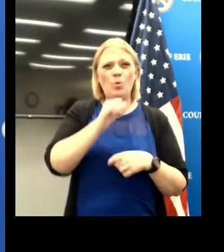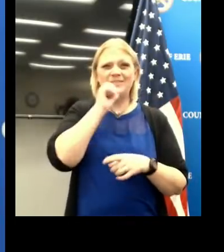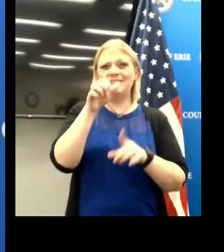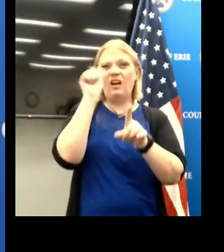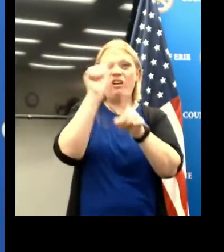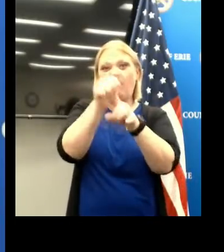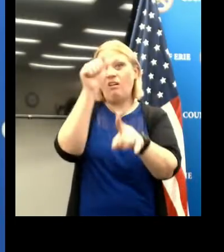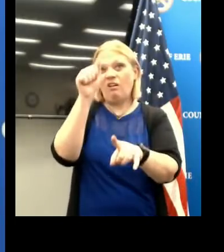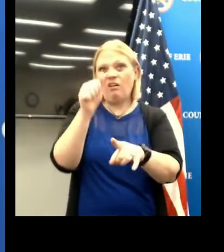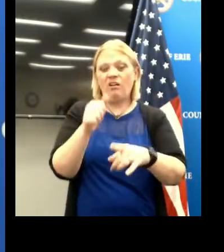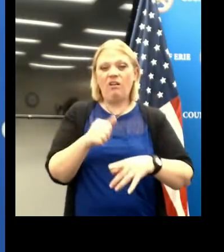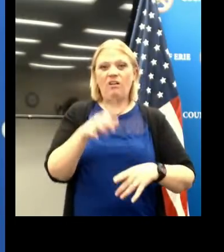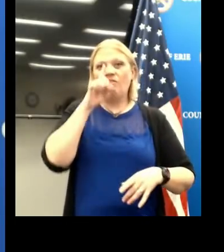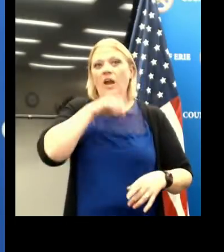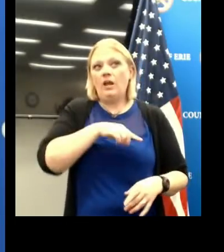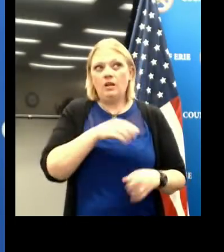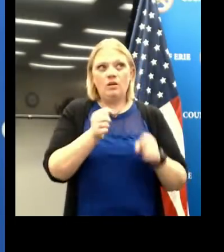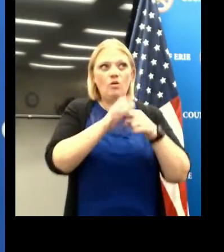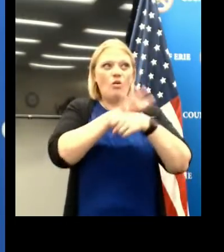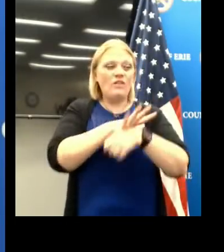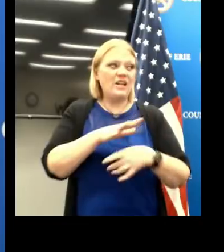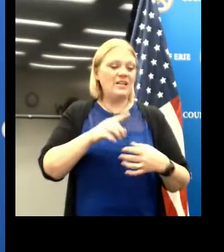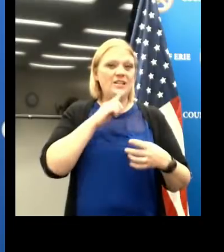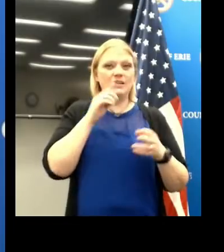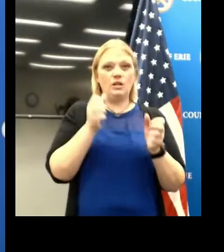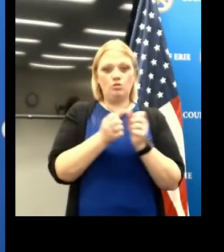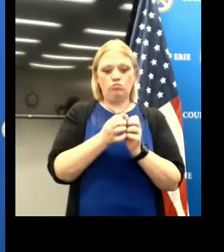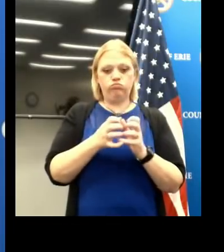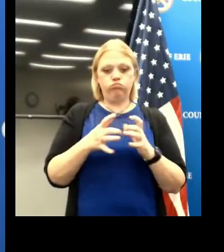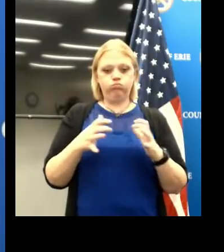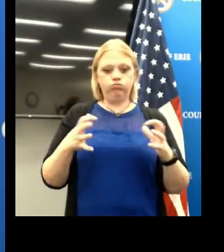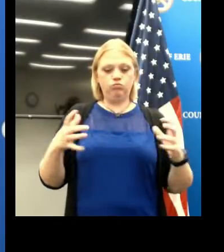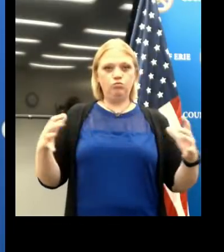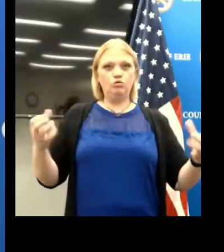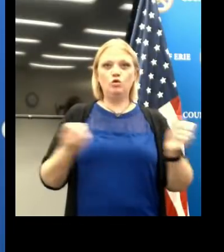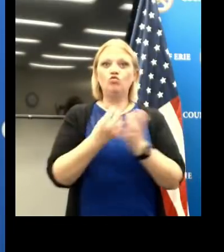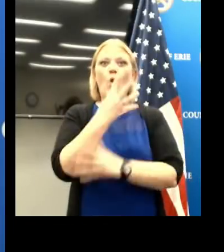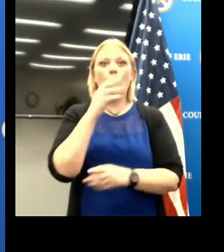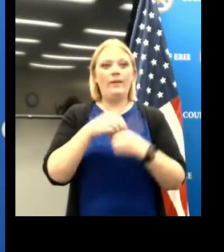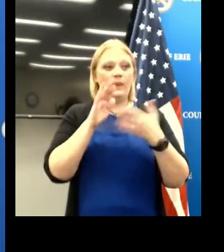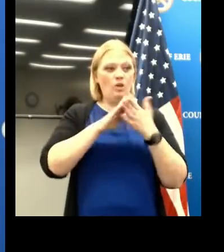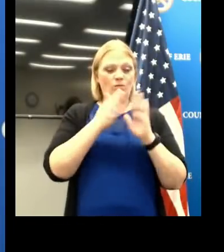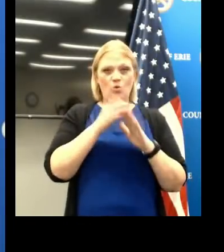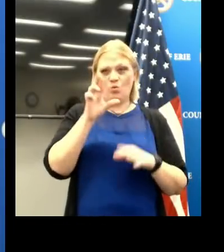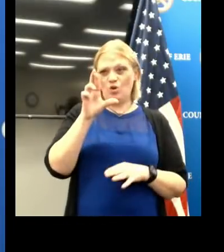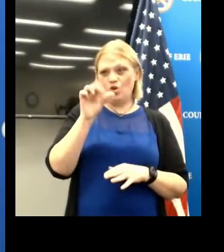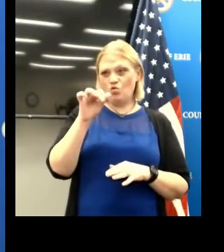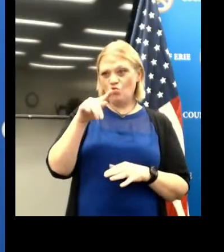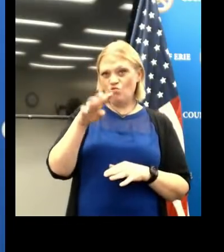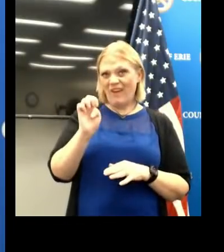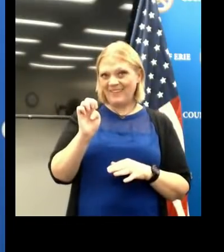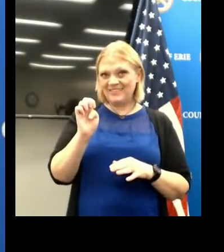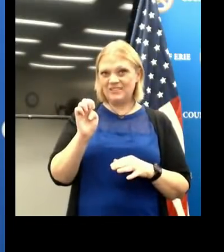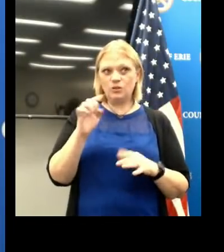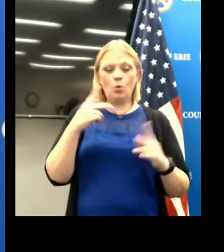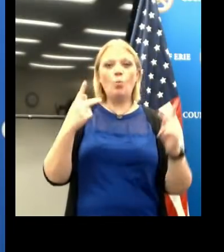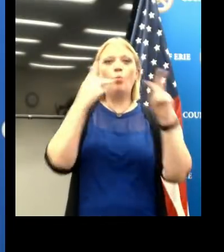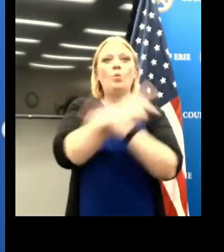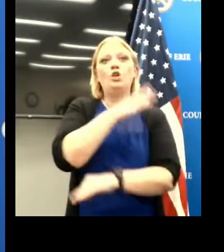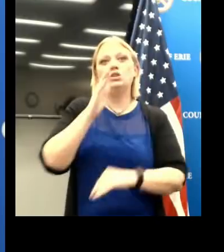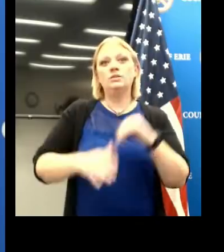hoax. COVID-19 is growing in our community at a rate that is worse than what we saw earlier this year.